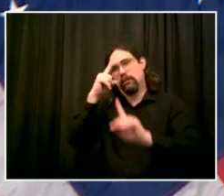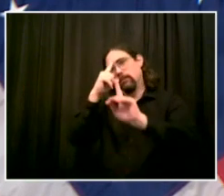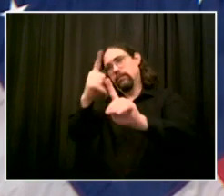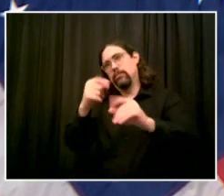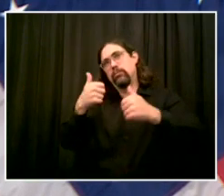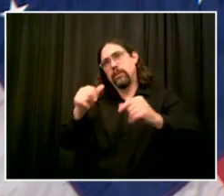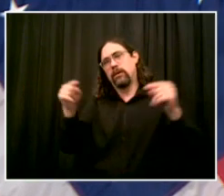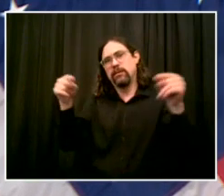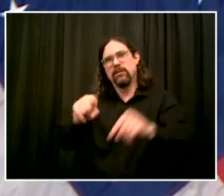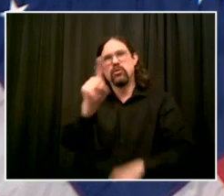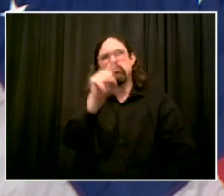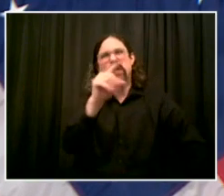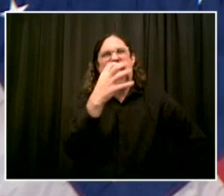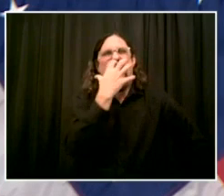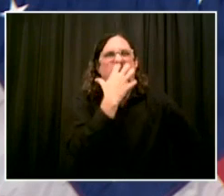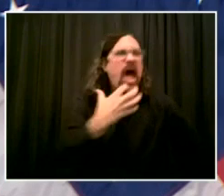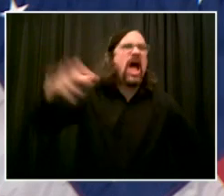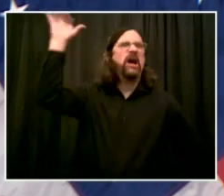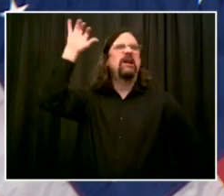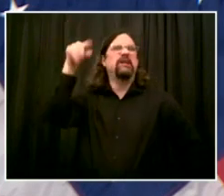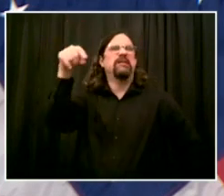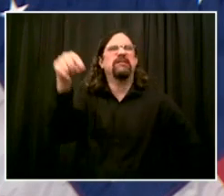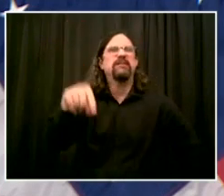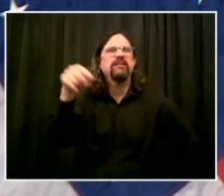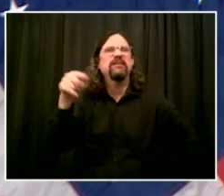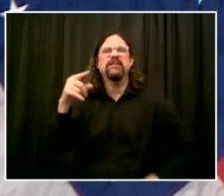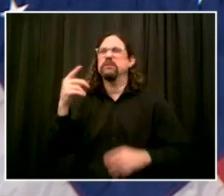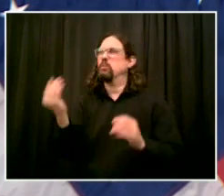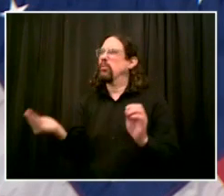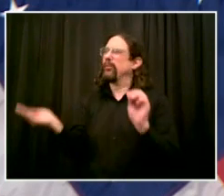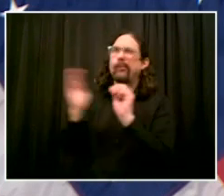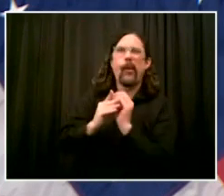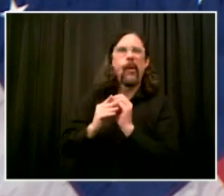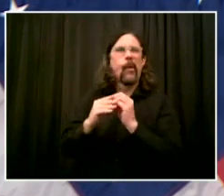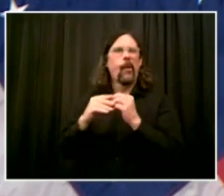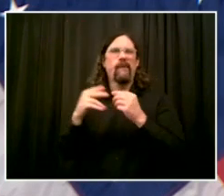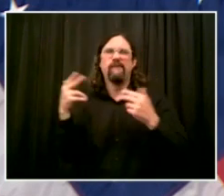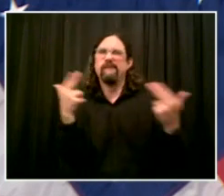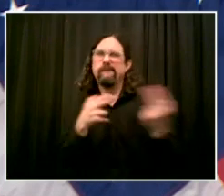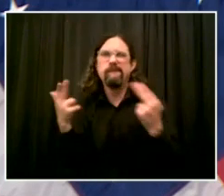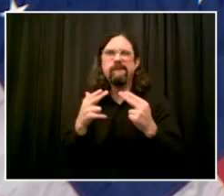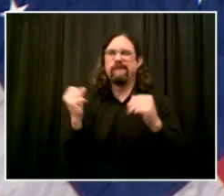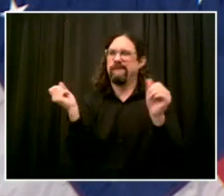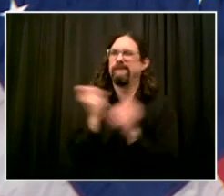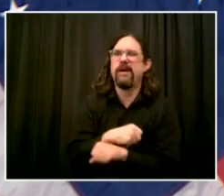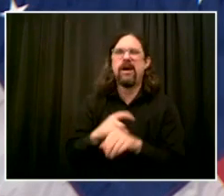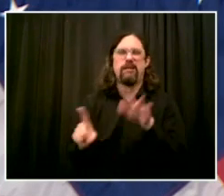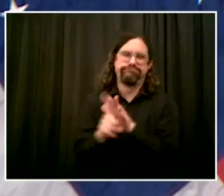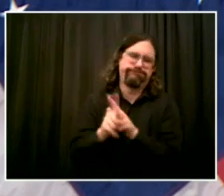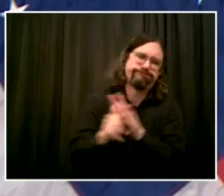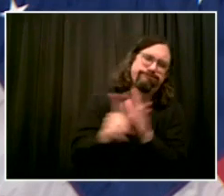best when we have everything working together. Cops, community, prosecutors, laws, everything.